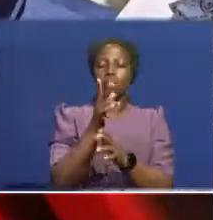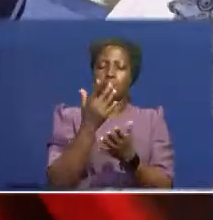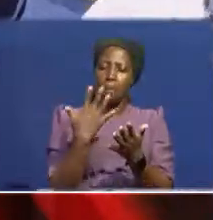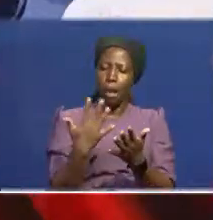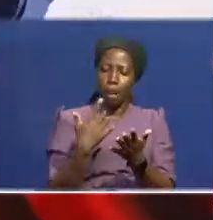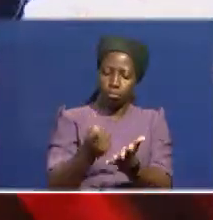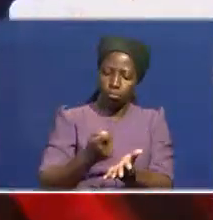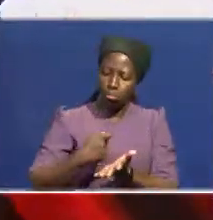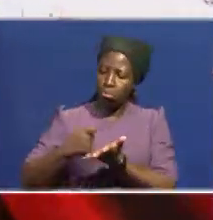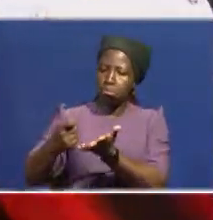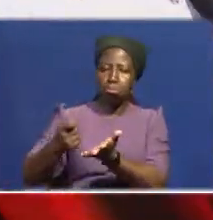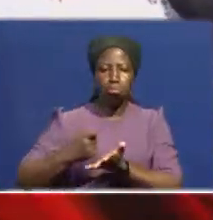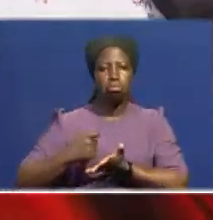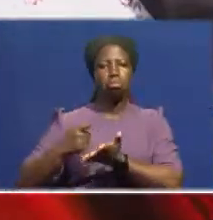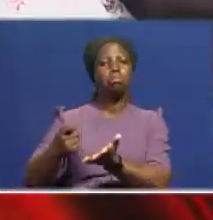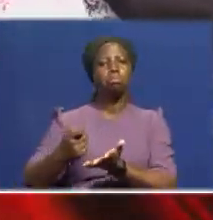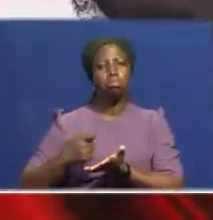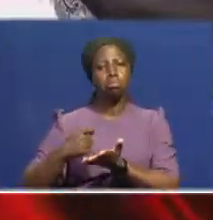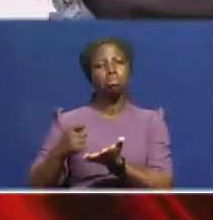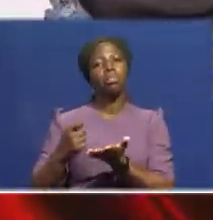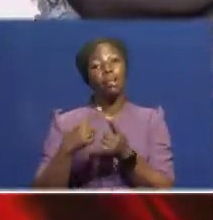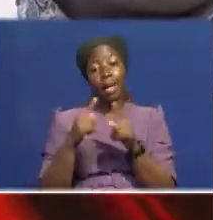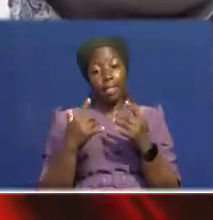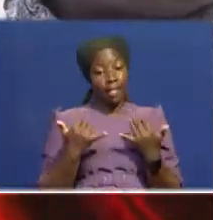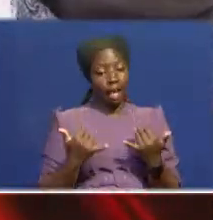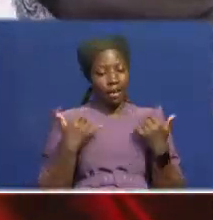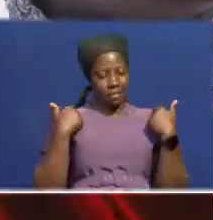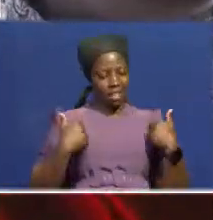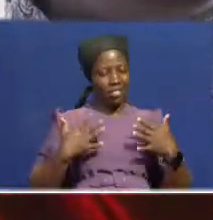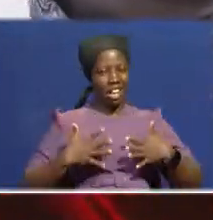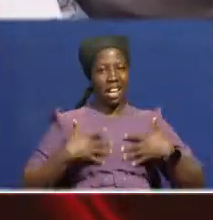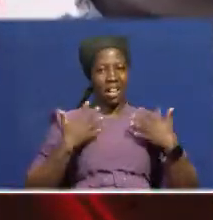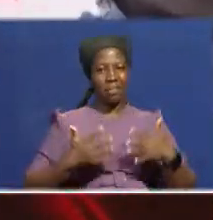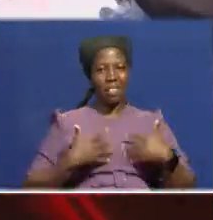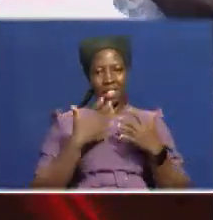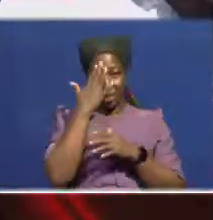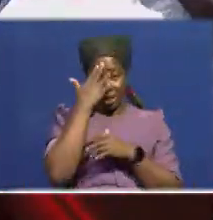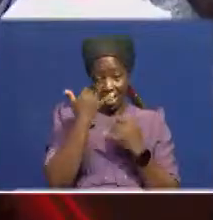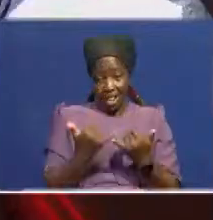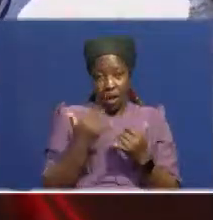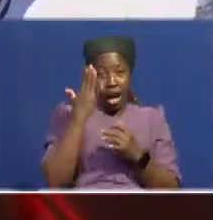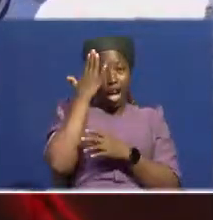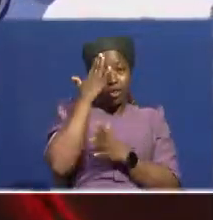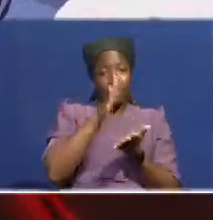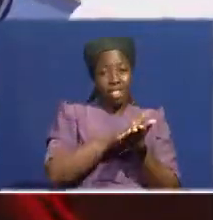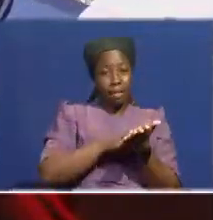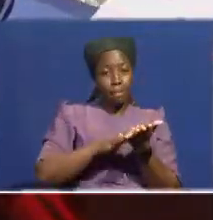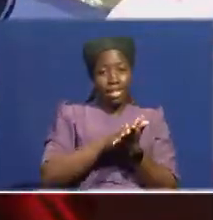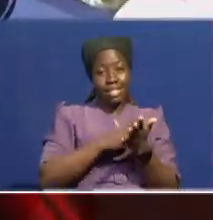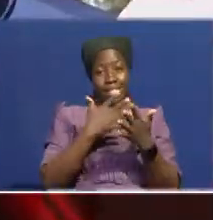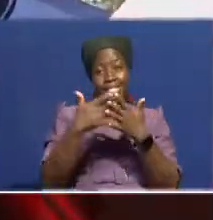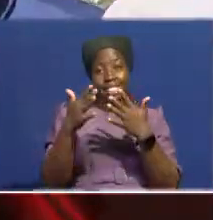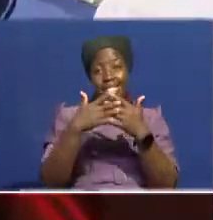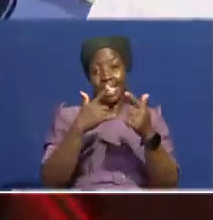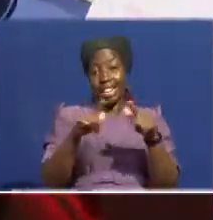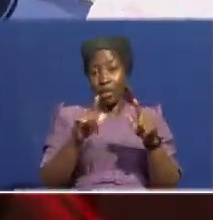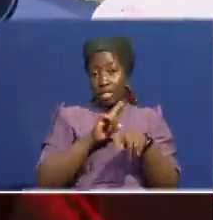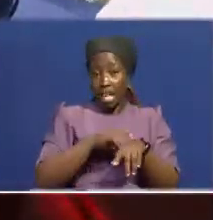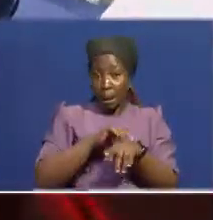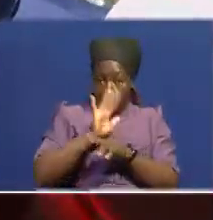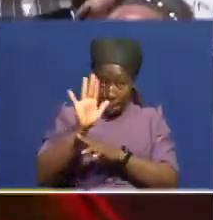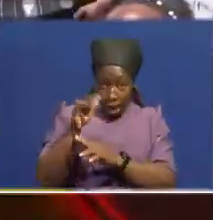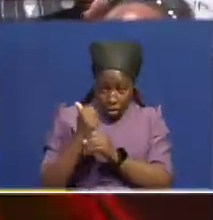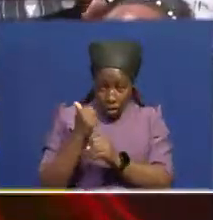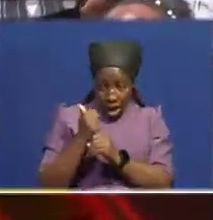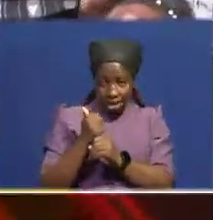wanaandika, alafu ndio unaona unawasaidia namna gani. But I'm now happy that at least nimejua the basic one so that nikirudi kule